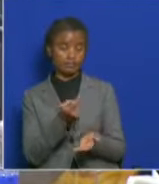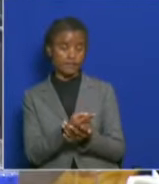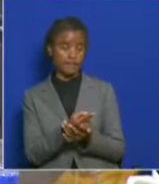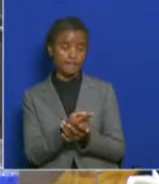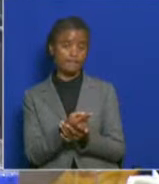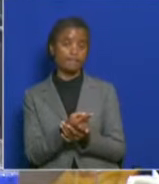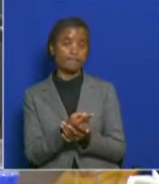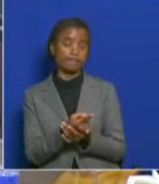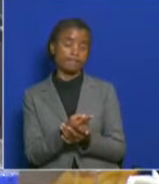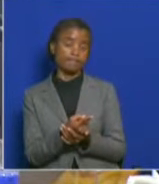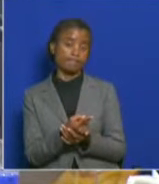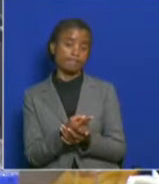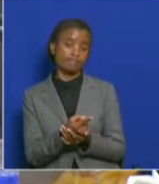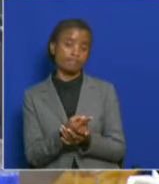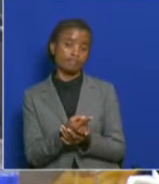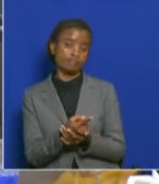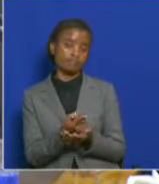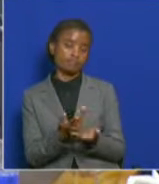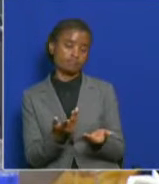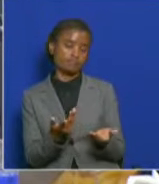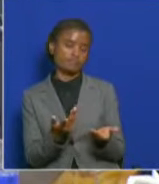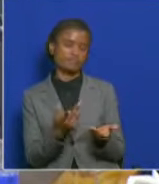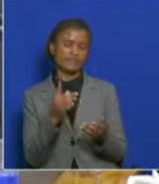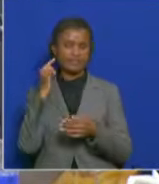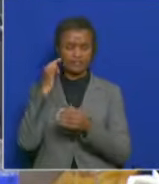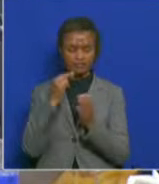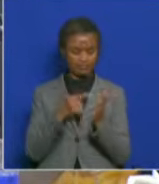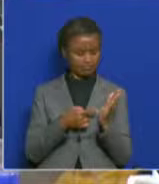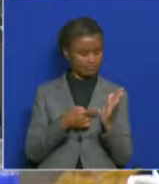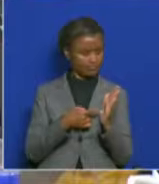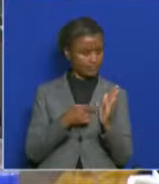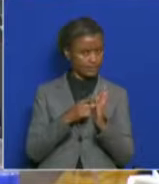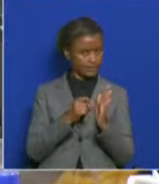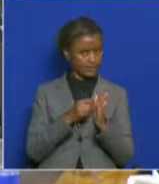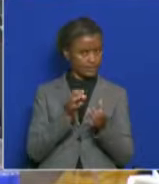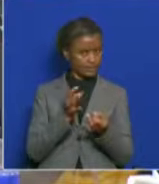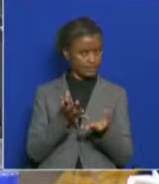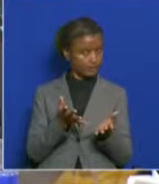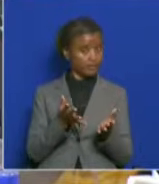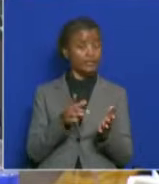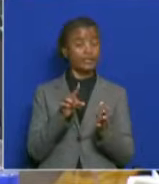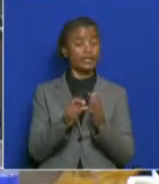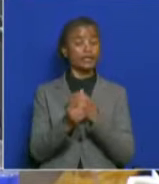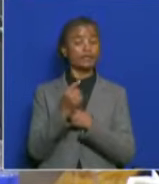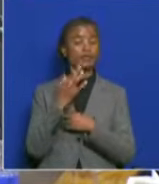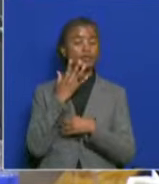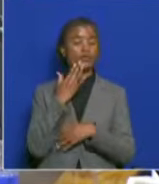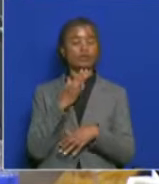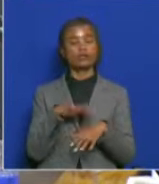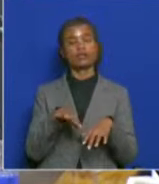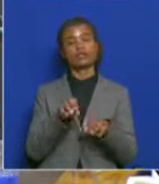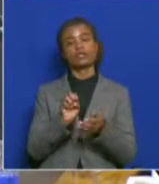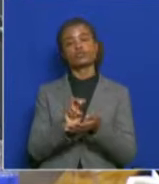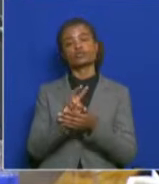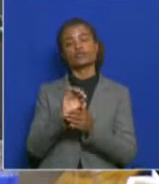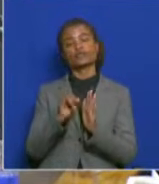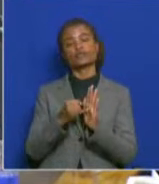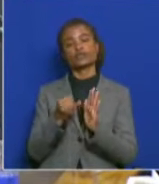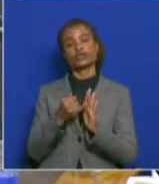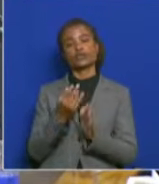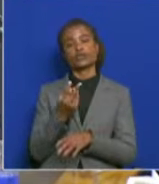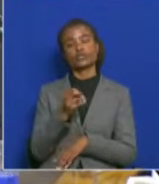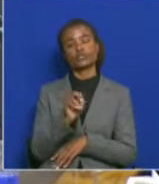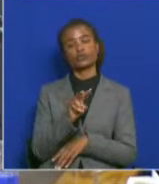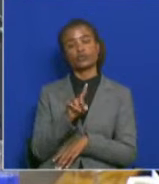I don't think I mentioned the date. This is 12 January 2021, and it's at 10:56 in the